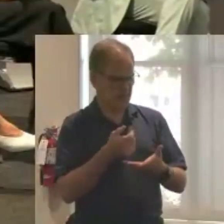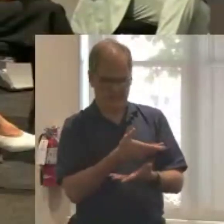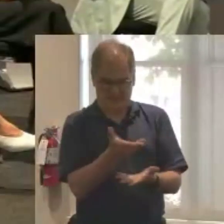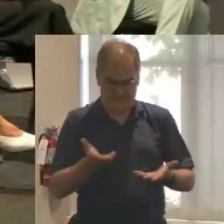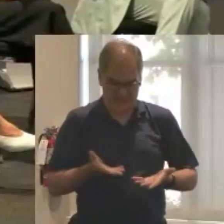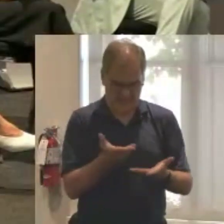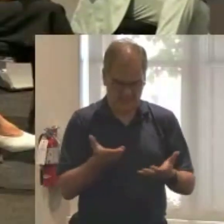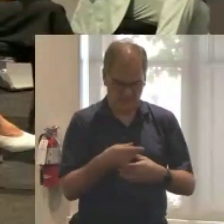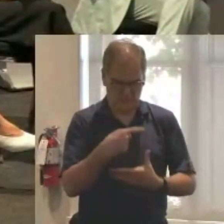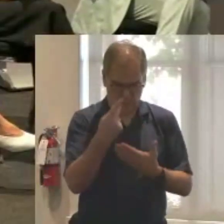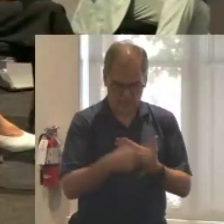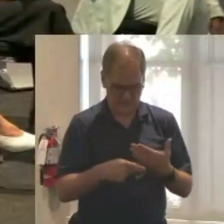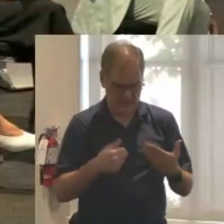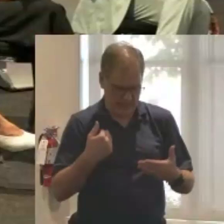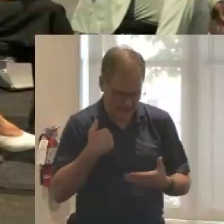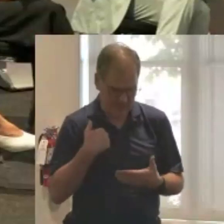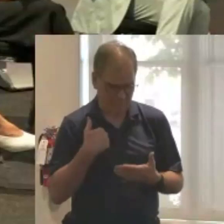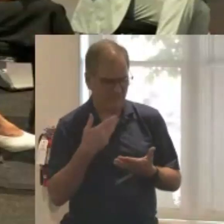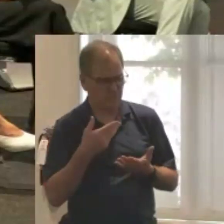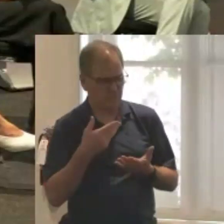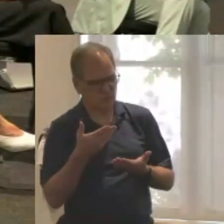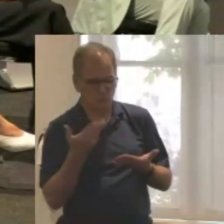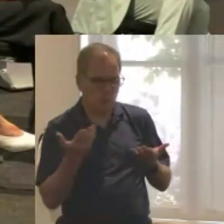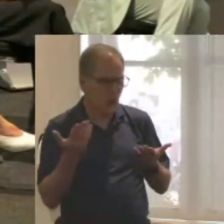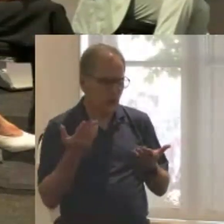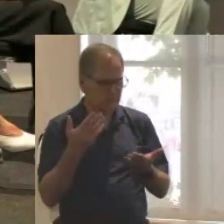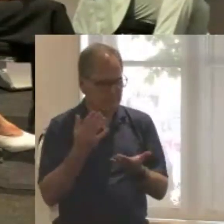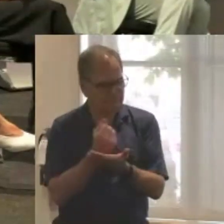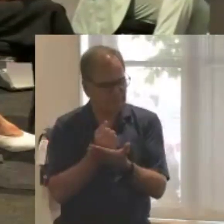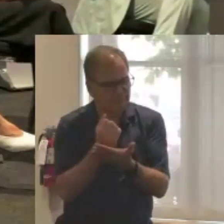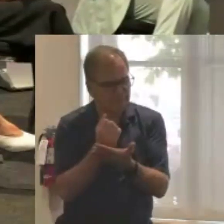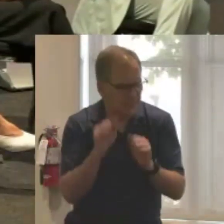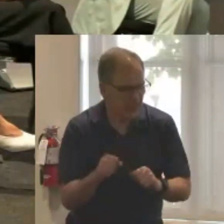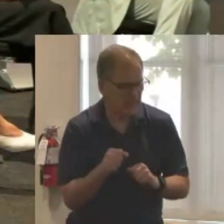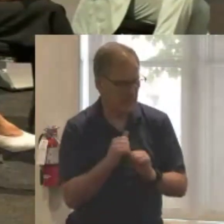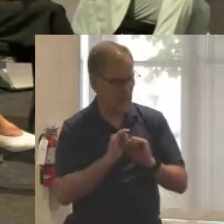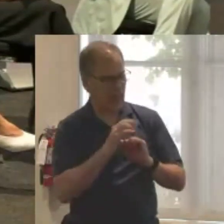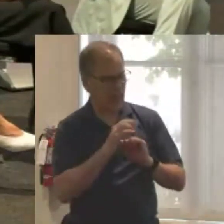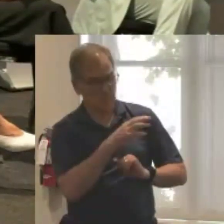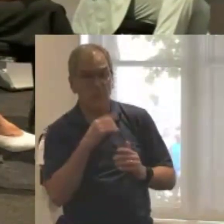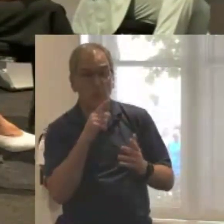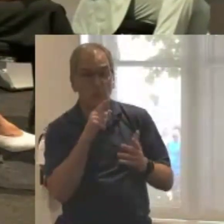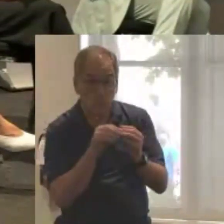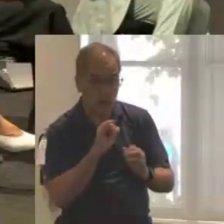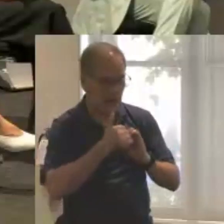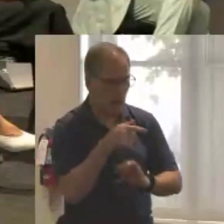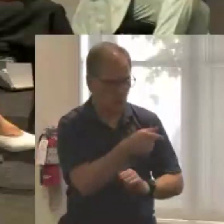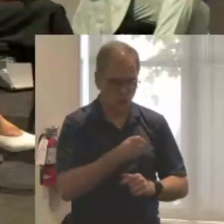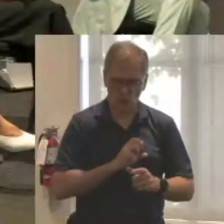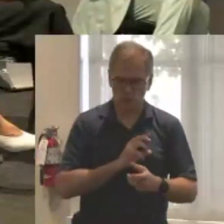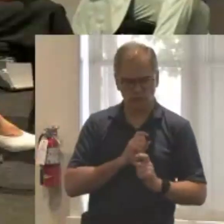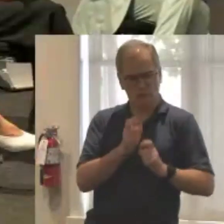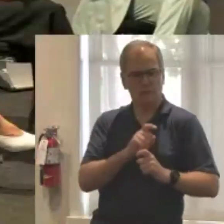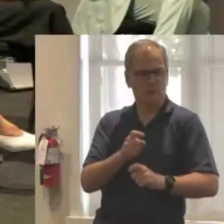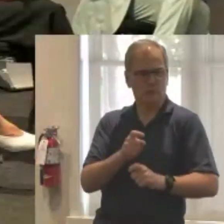the space, and how you can give back. So one thing we've been doing more recently is of those, every week when we have our sessions,